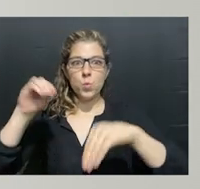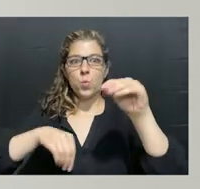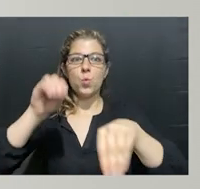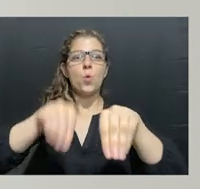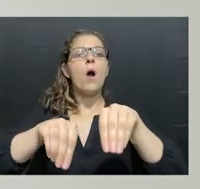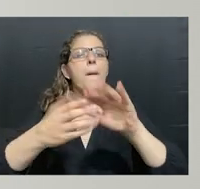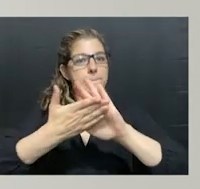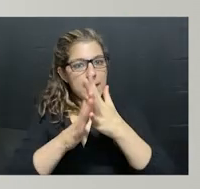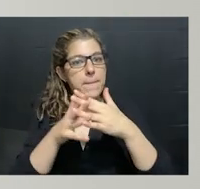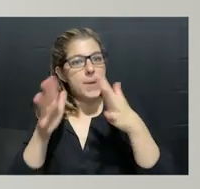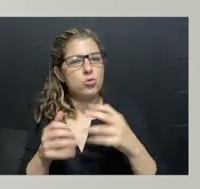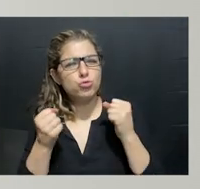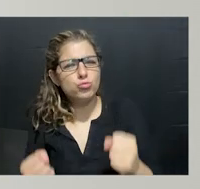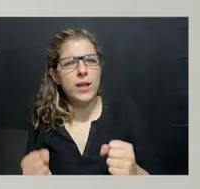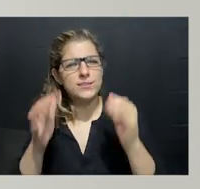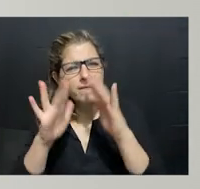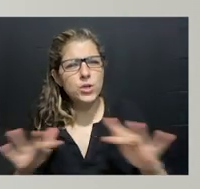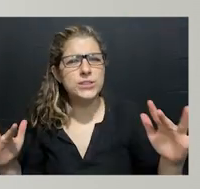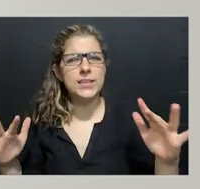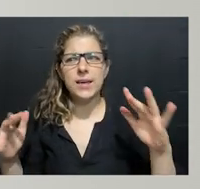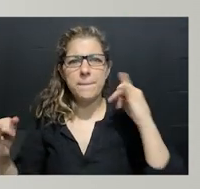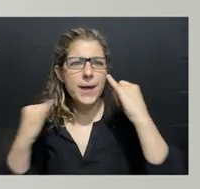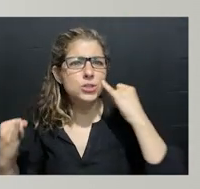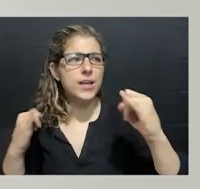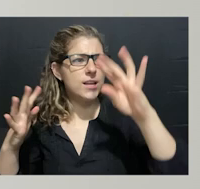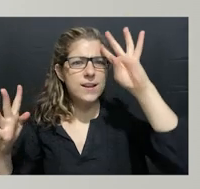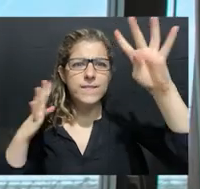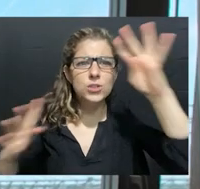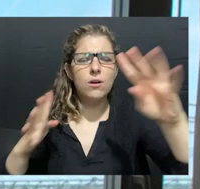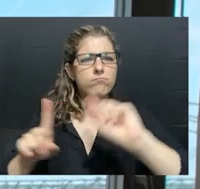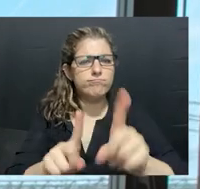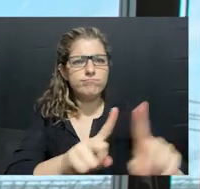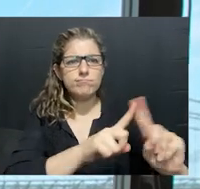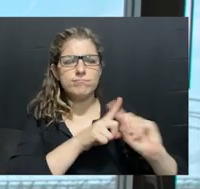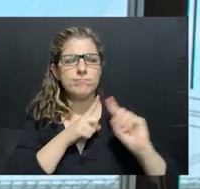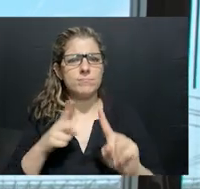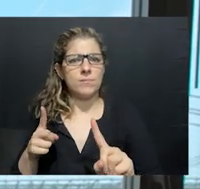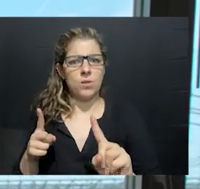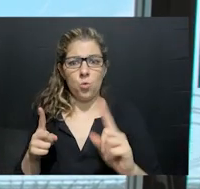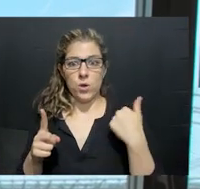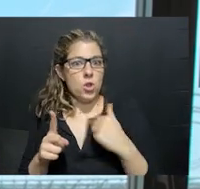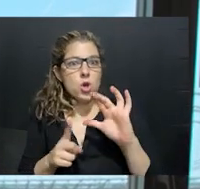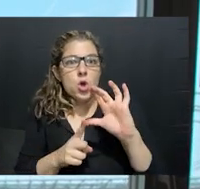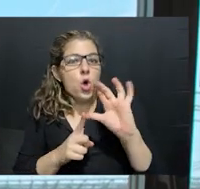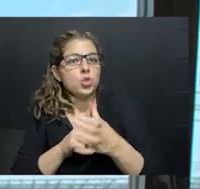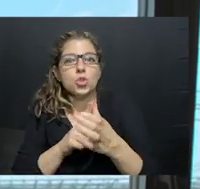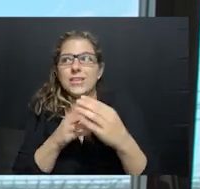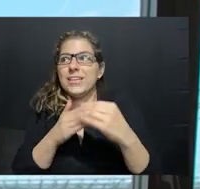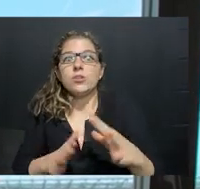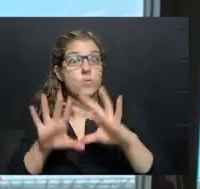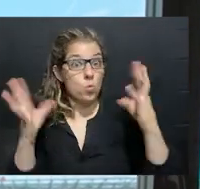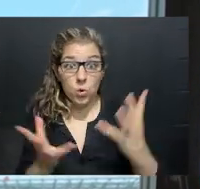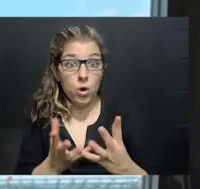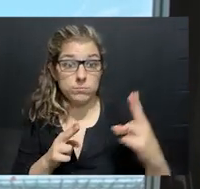and diversity that we have, the strength in imagination and innovation. We're the cultural leaders of the world